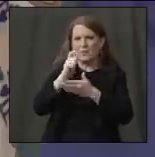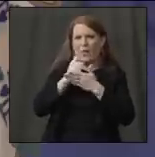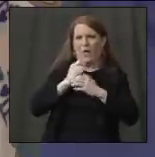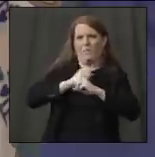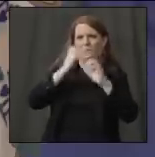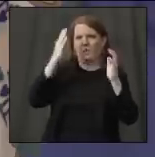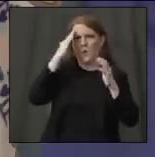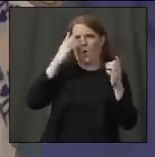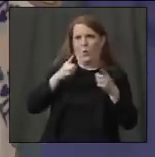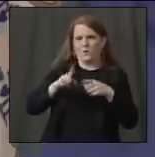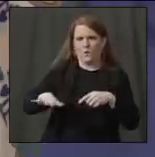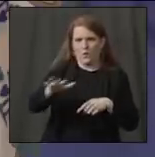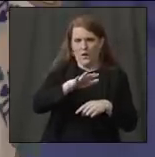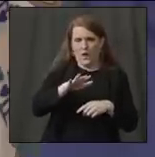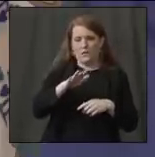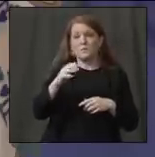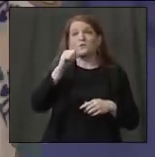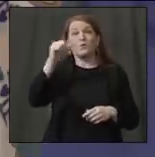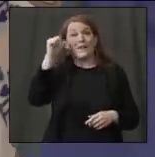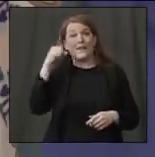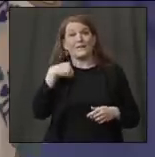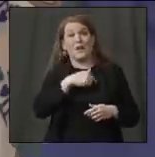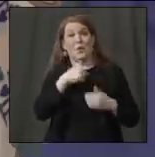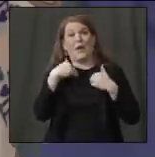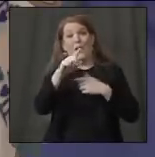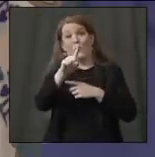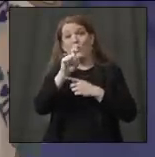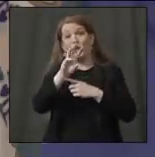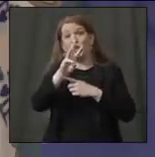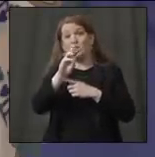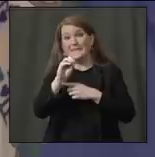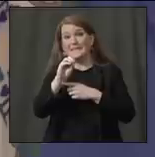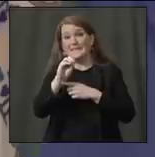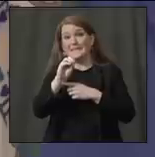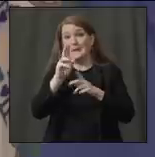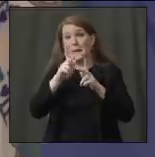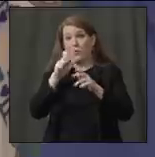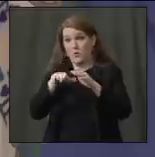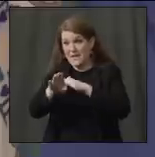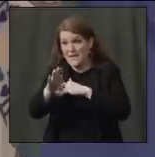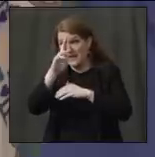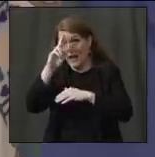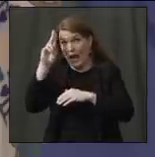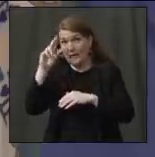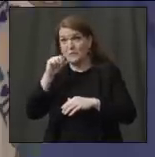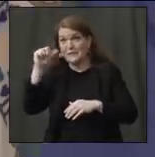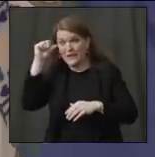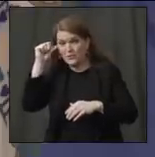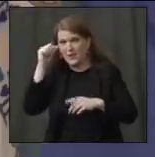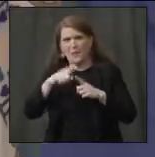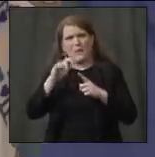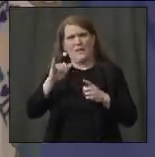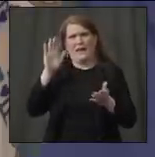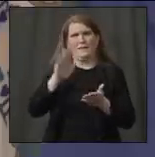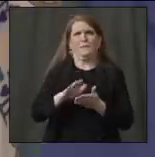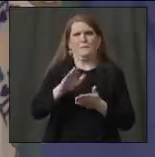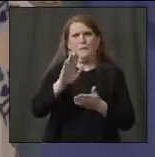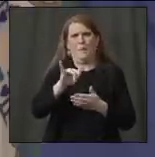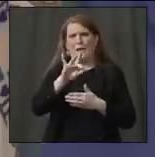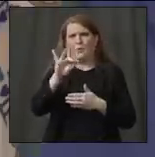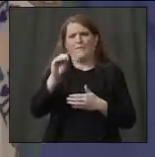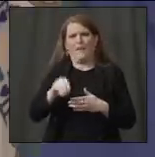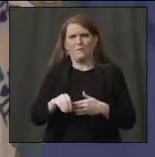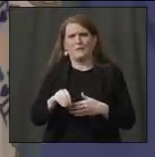to our hospitals yesterday, that's down quite a bit, about 25% over the last day. Those numbers are lumpy,